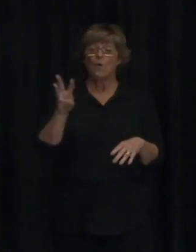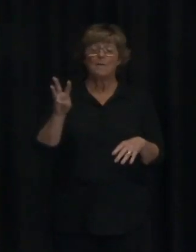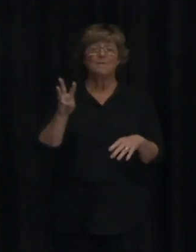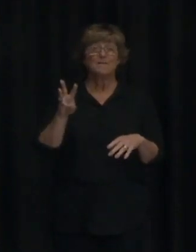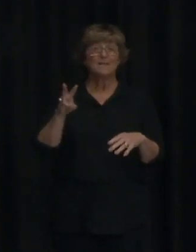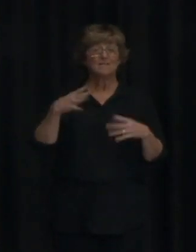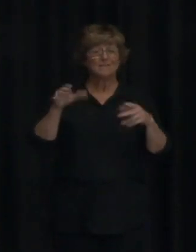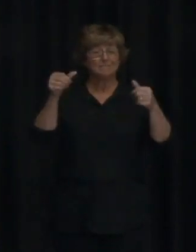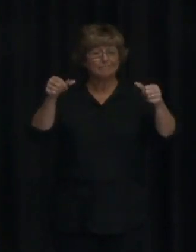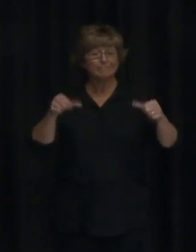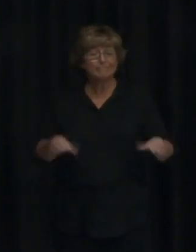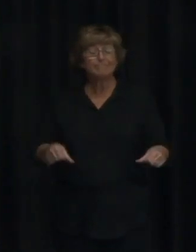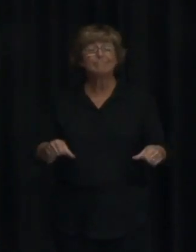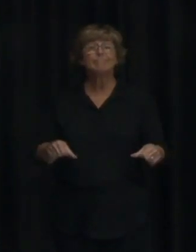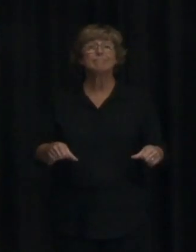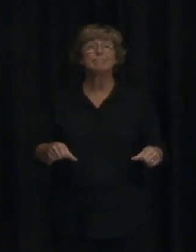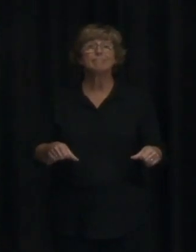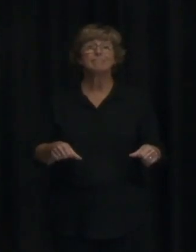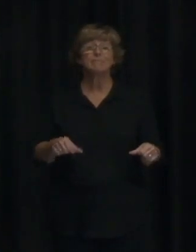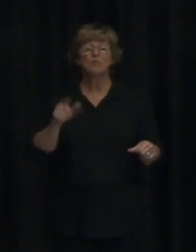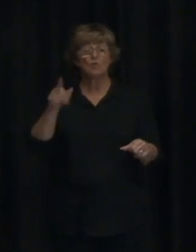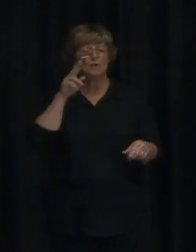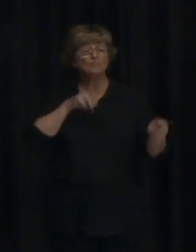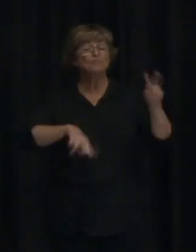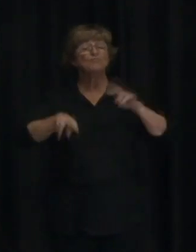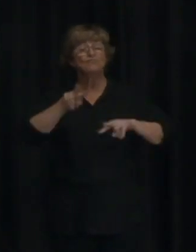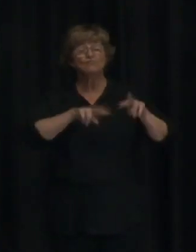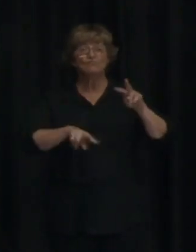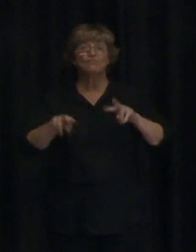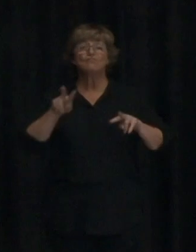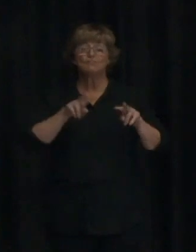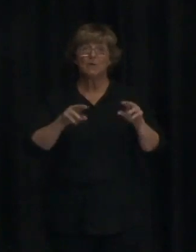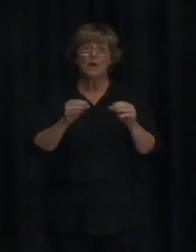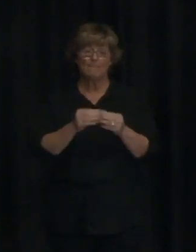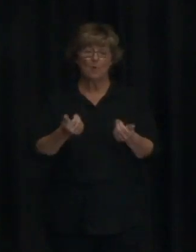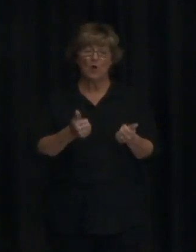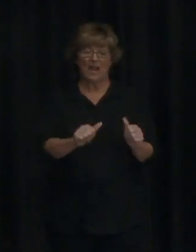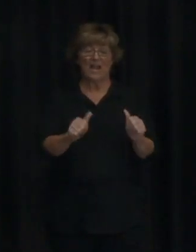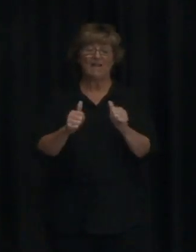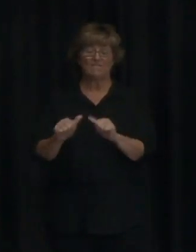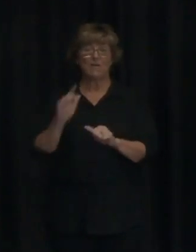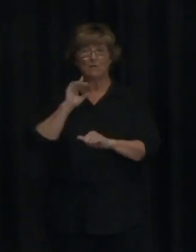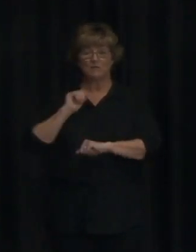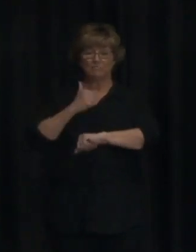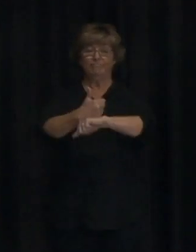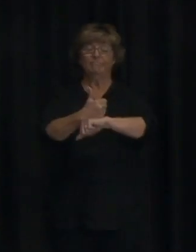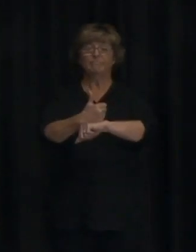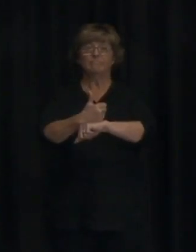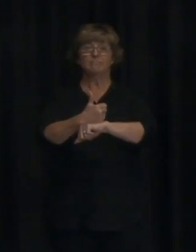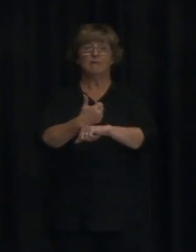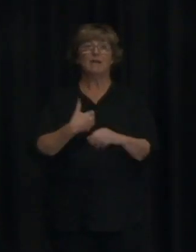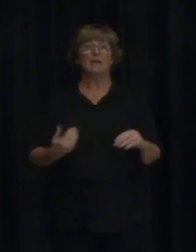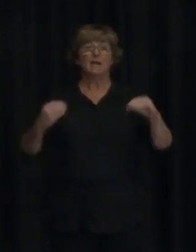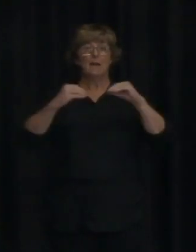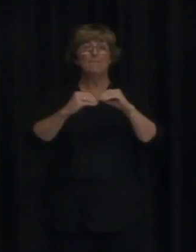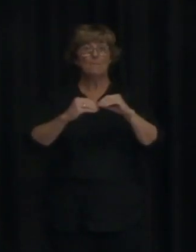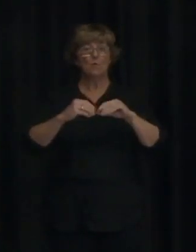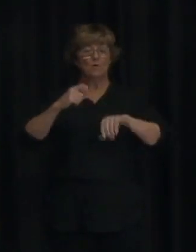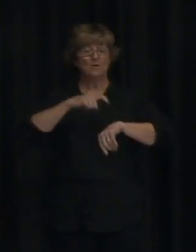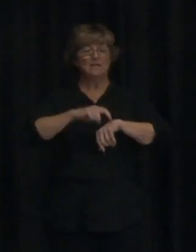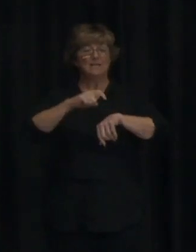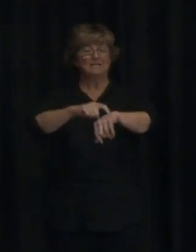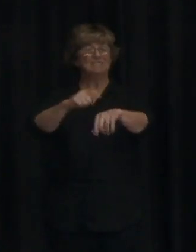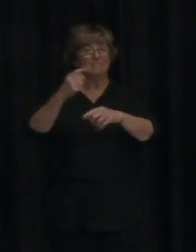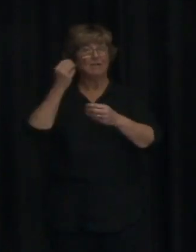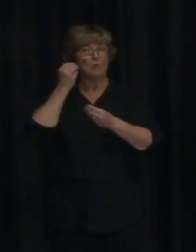weeks back as a preview of some of the more dynamic efforts that we'll be putting into place to have more timely reporting